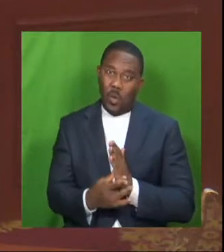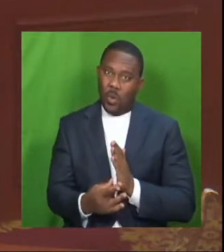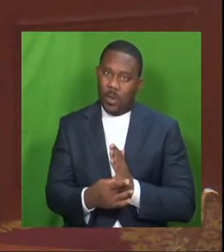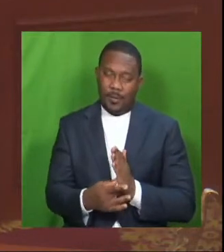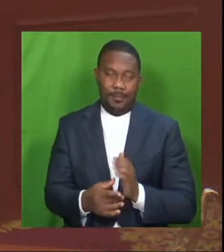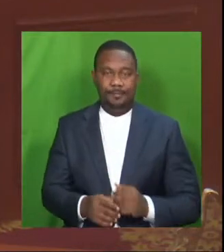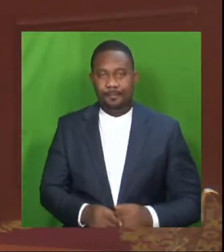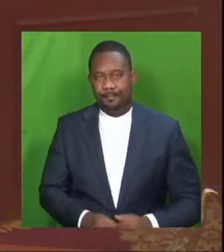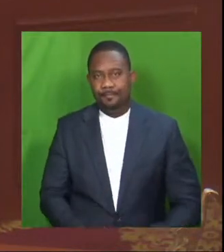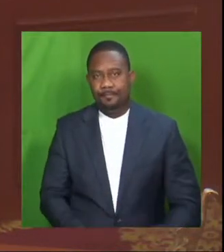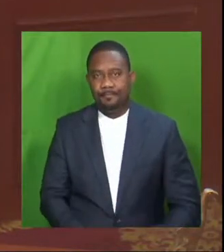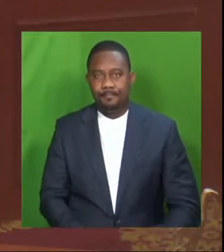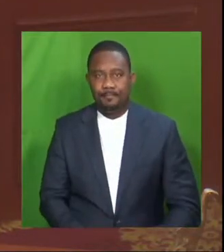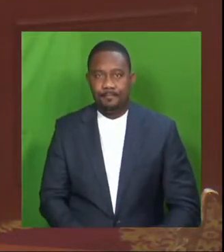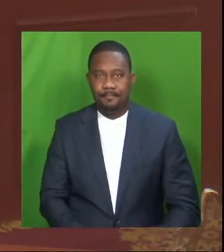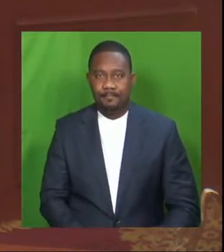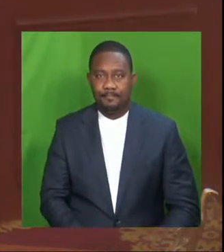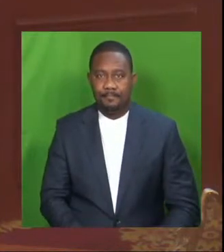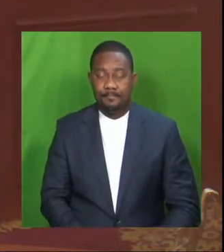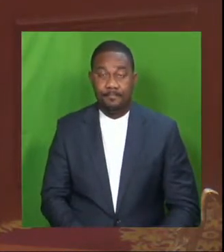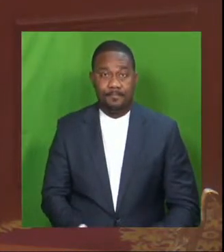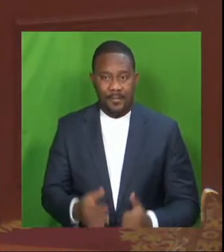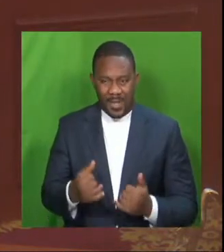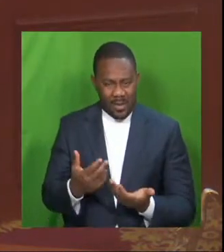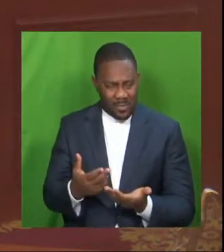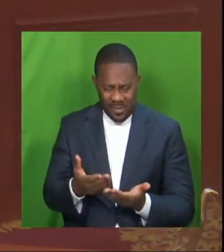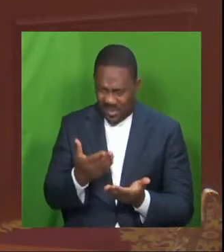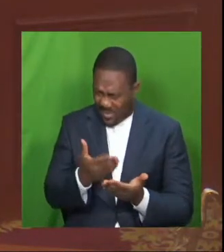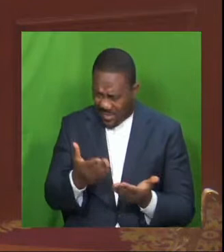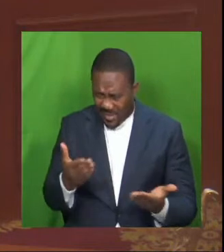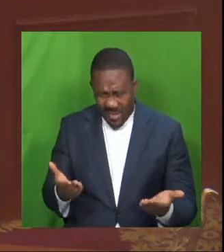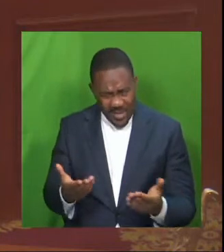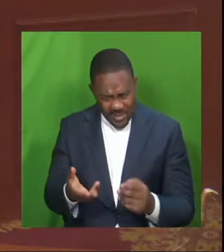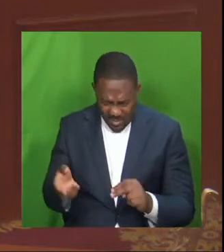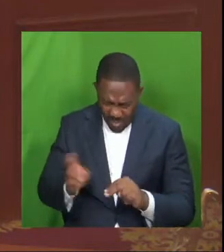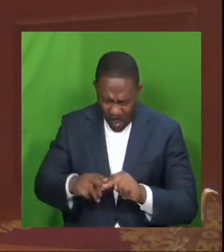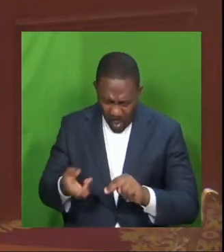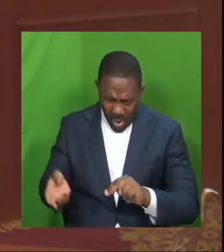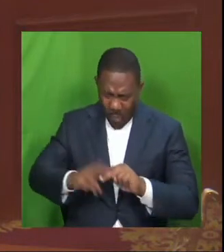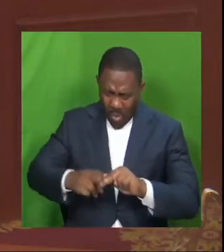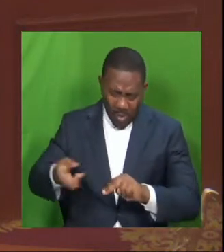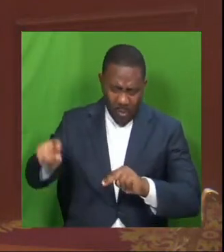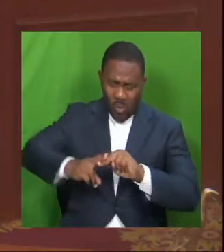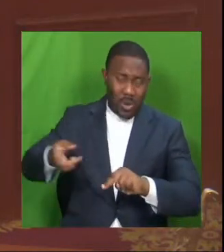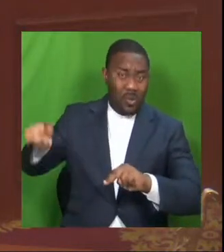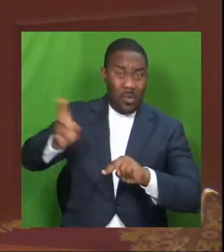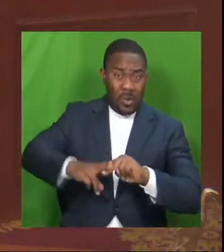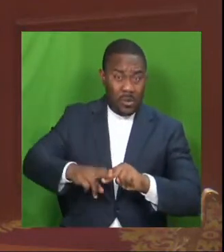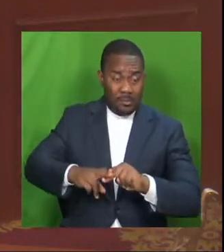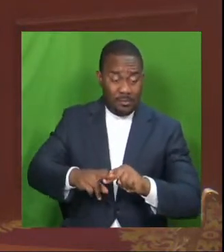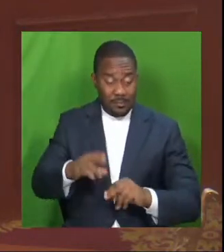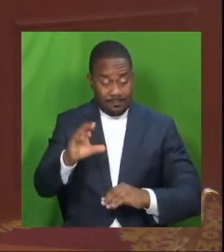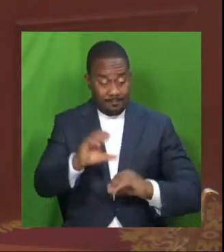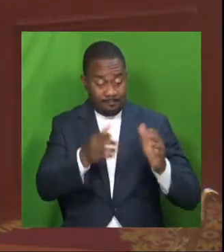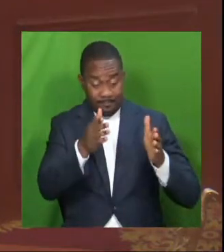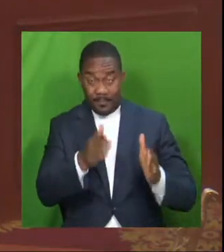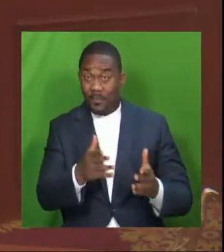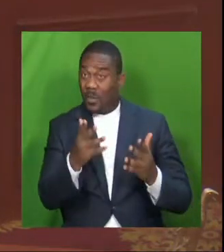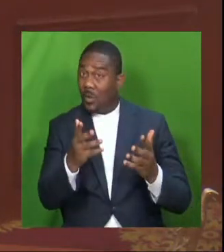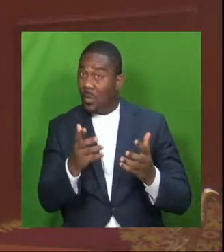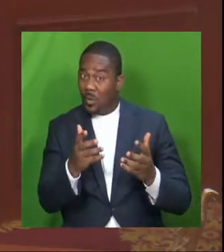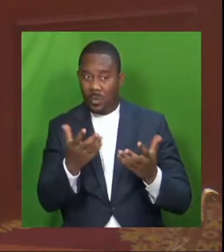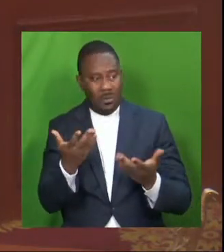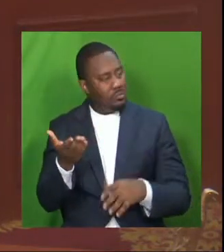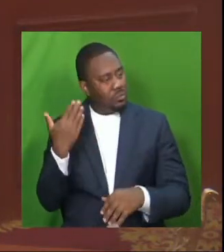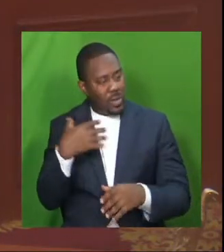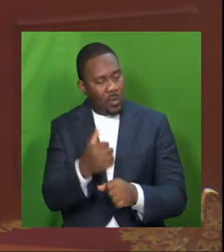that because of the increasing cost of goods and services, contractors who won contracts